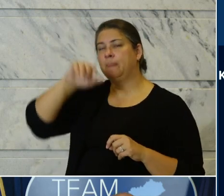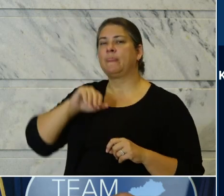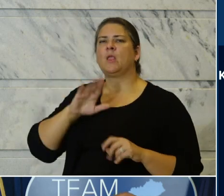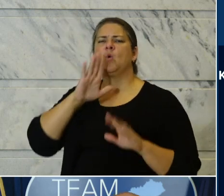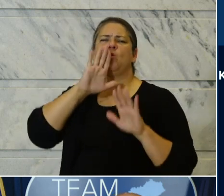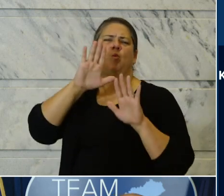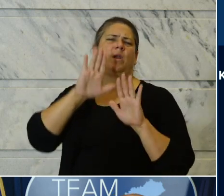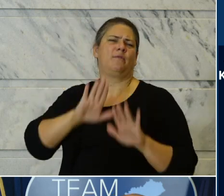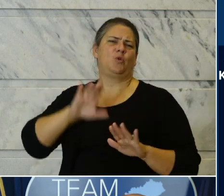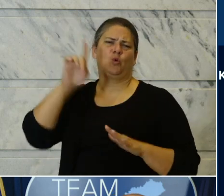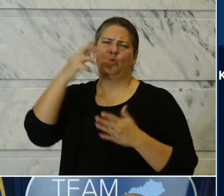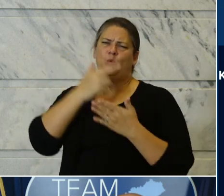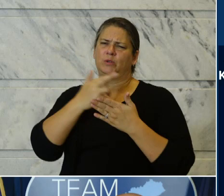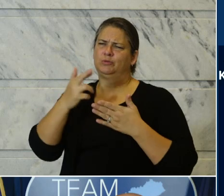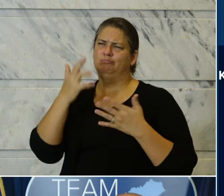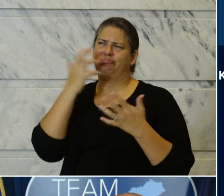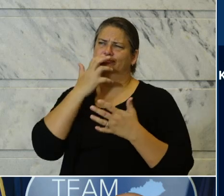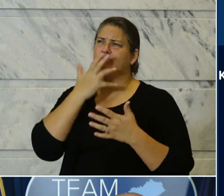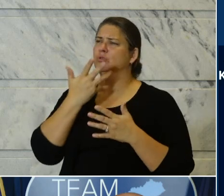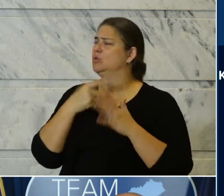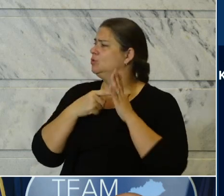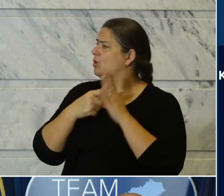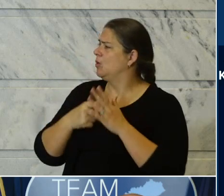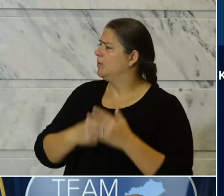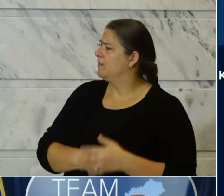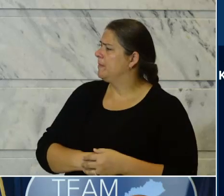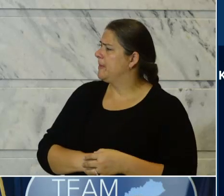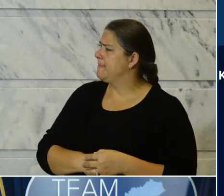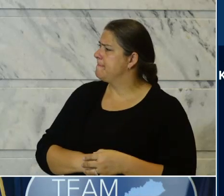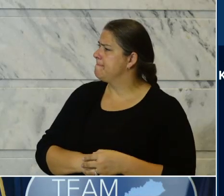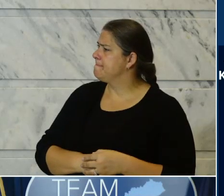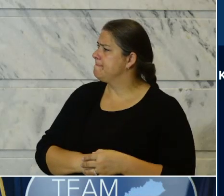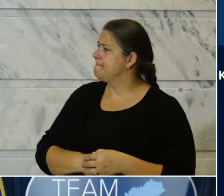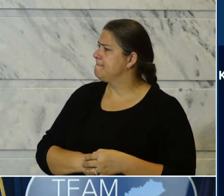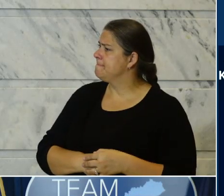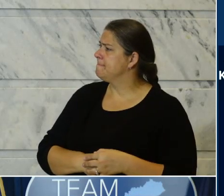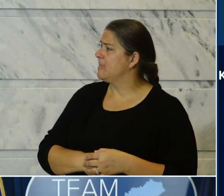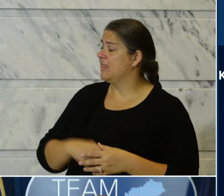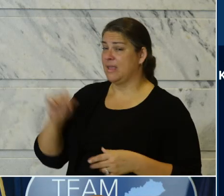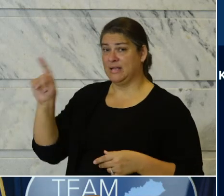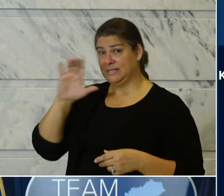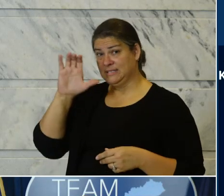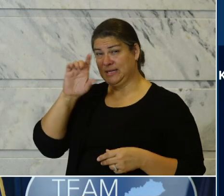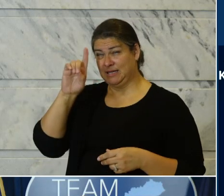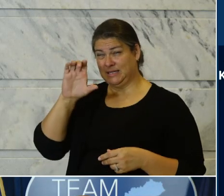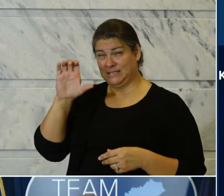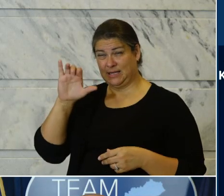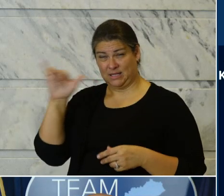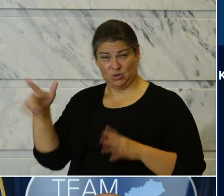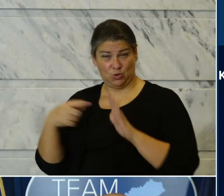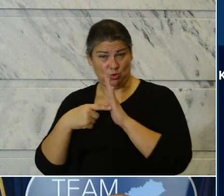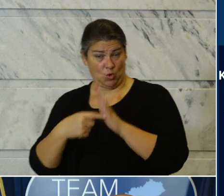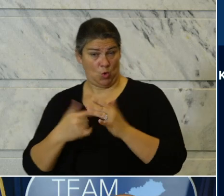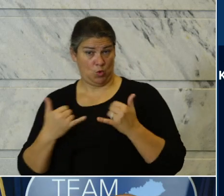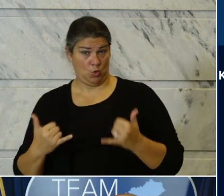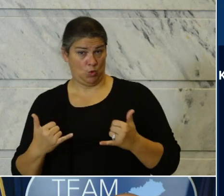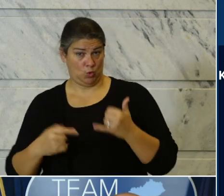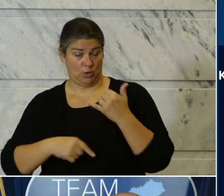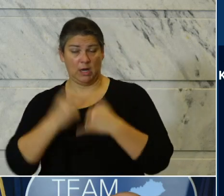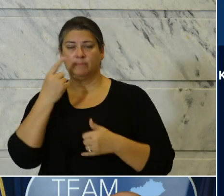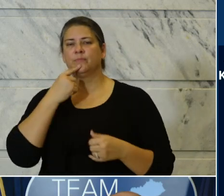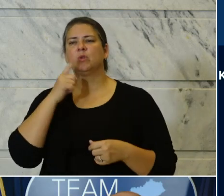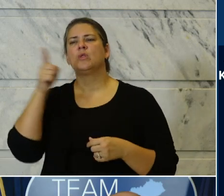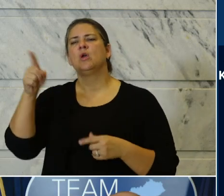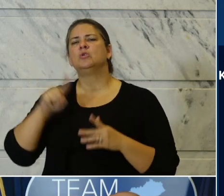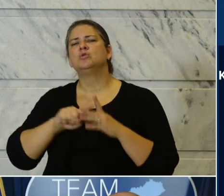wonderful resource at its best. So if we can show the next slide, please. So the CDC showed today that when they